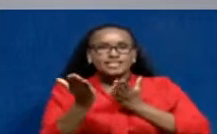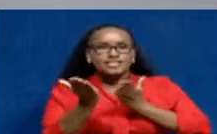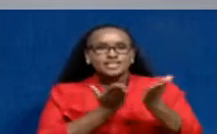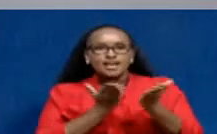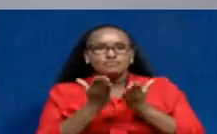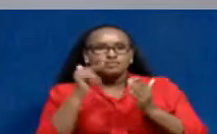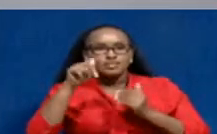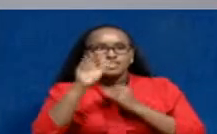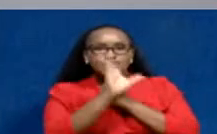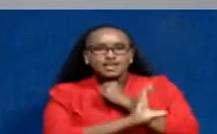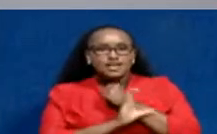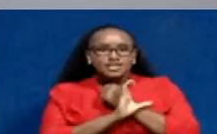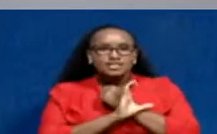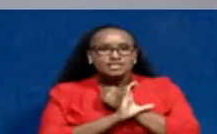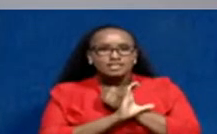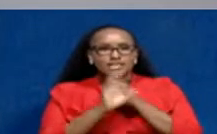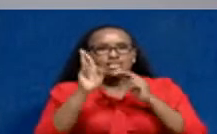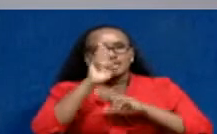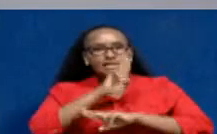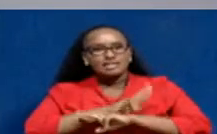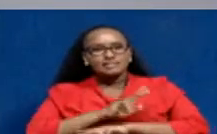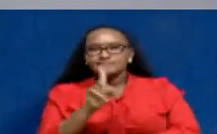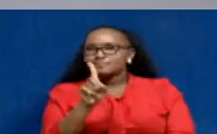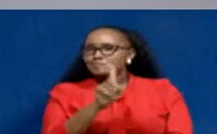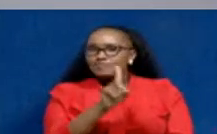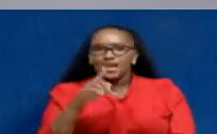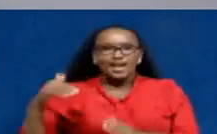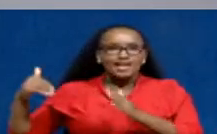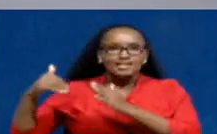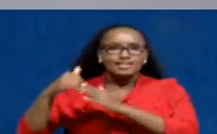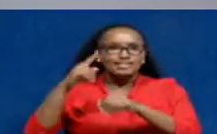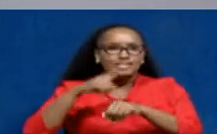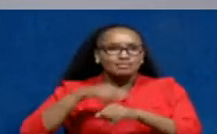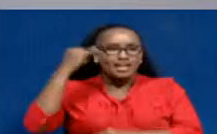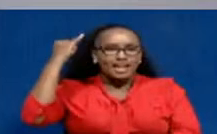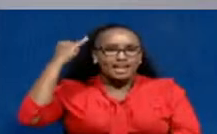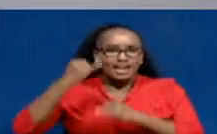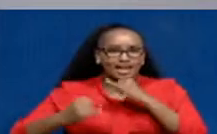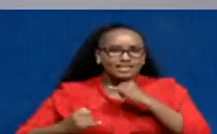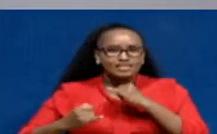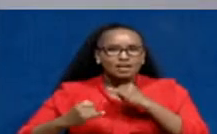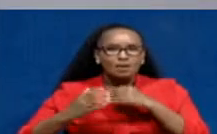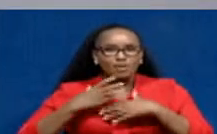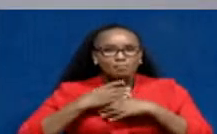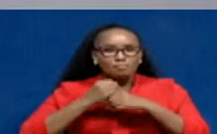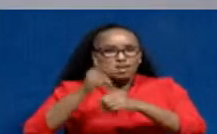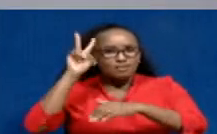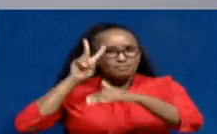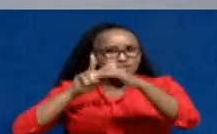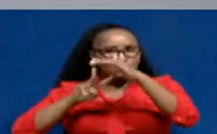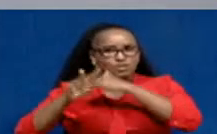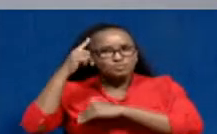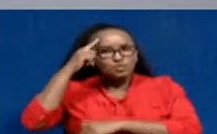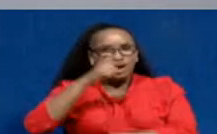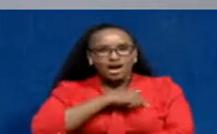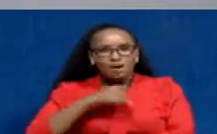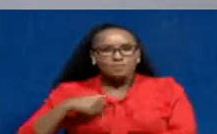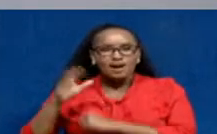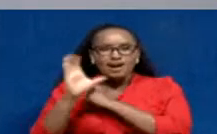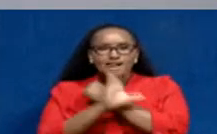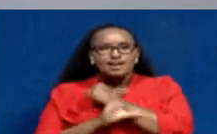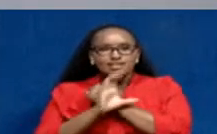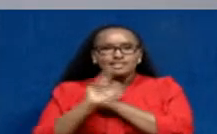country will not rest until the last mile of his bold vision for our country,